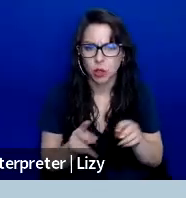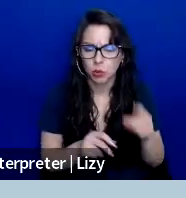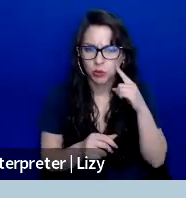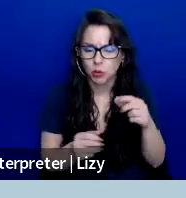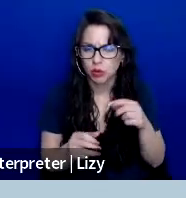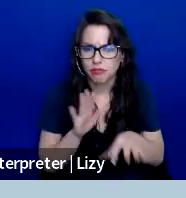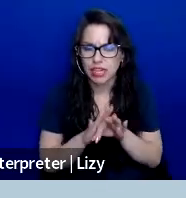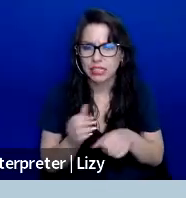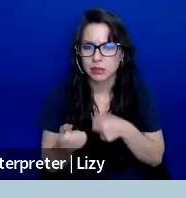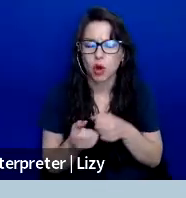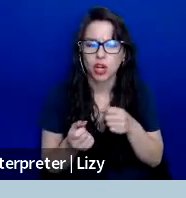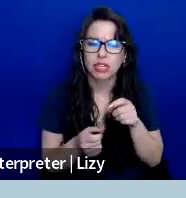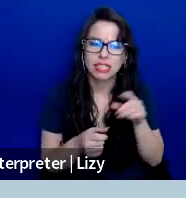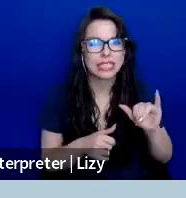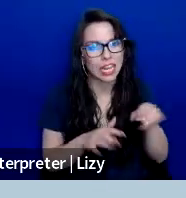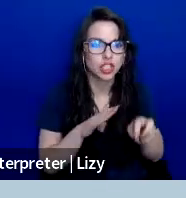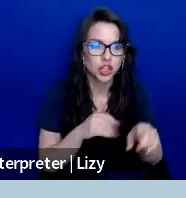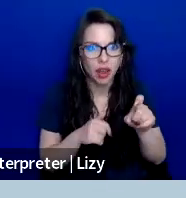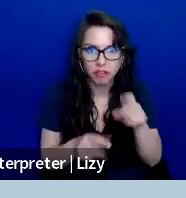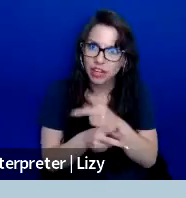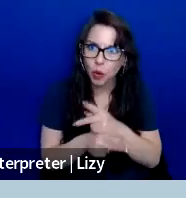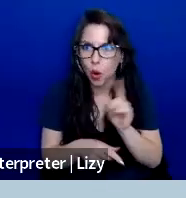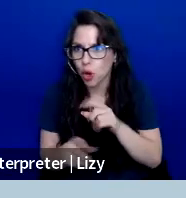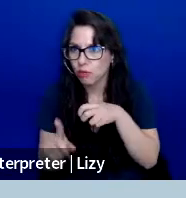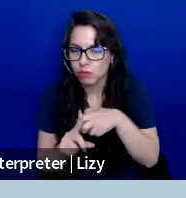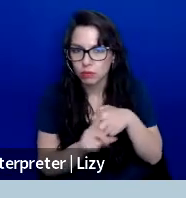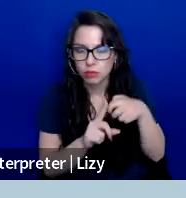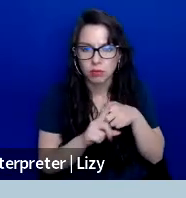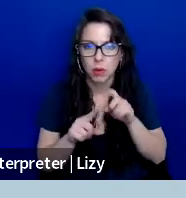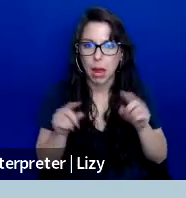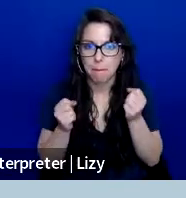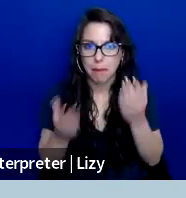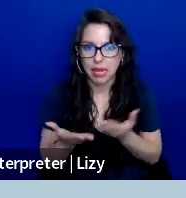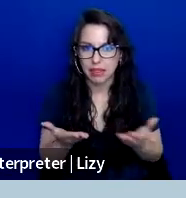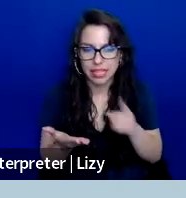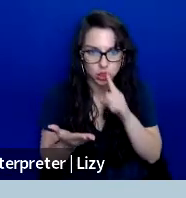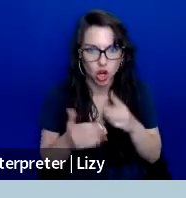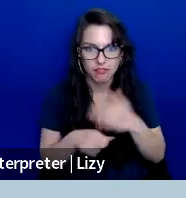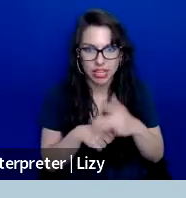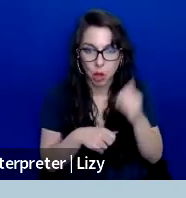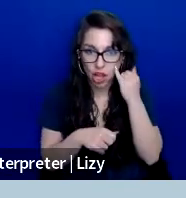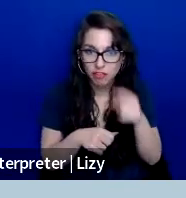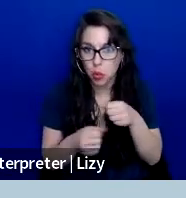to figure out where to go, but there's a lot of things available if you advocate and ask for it.